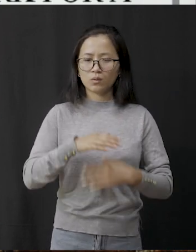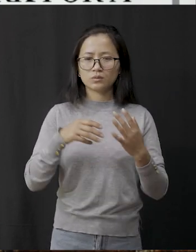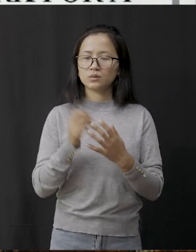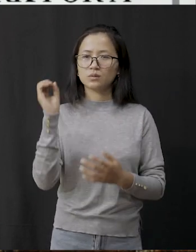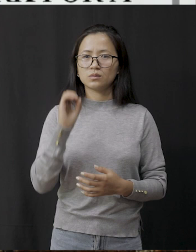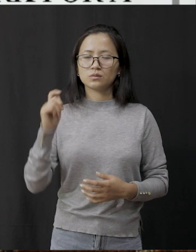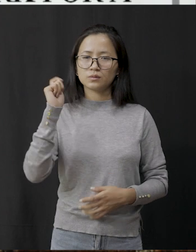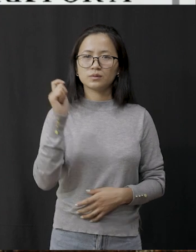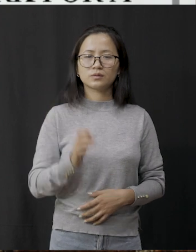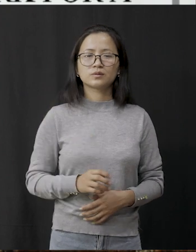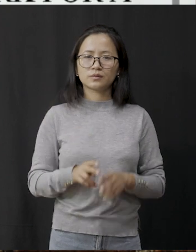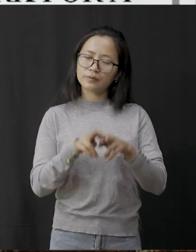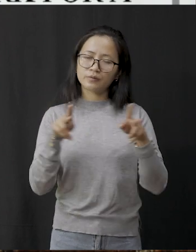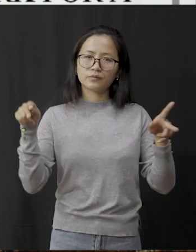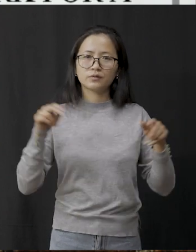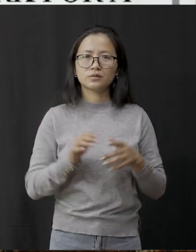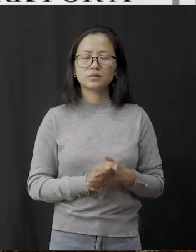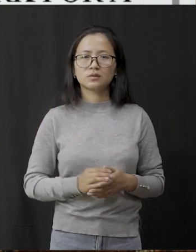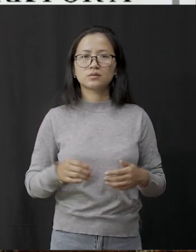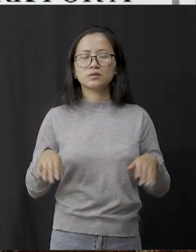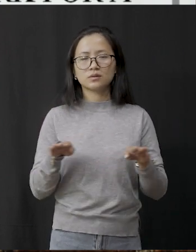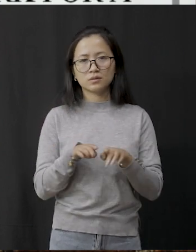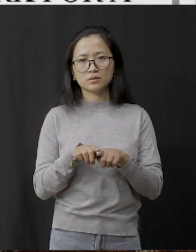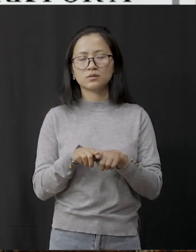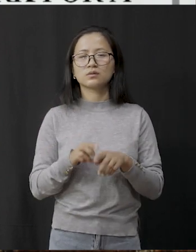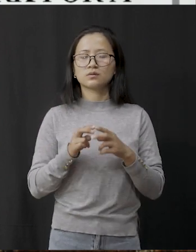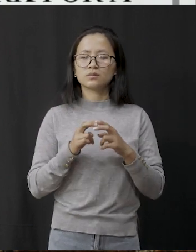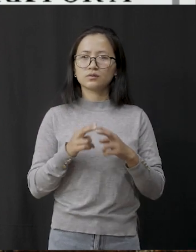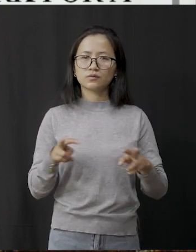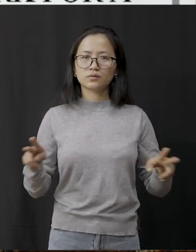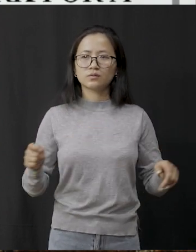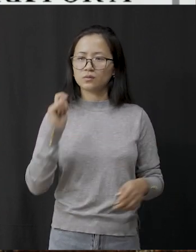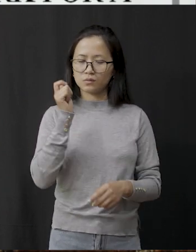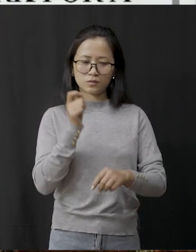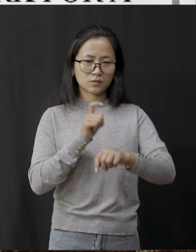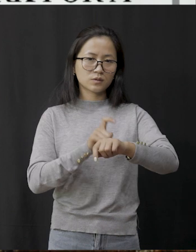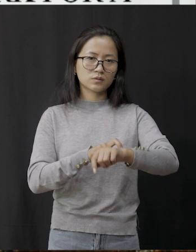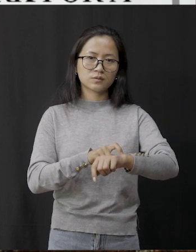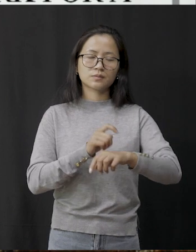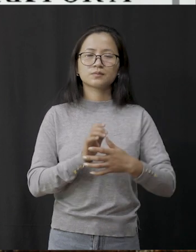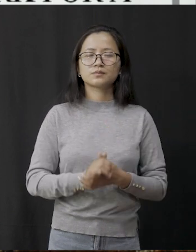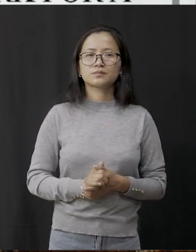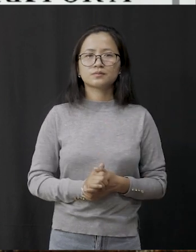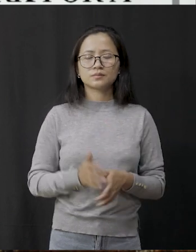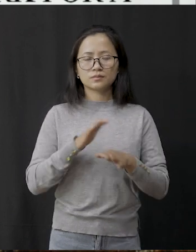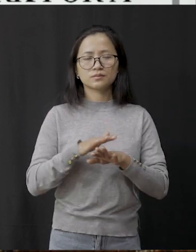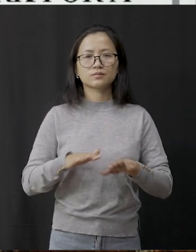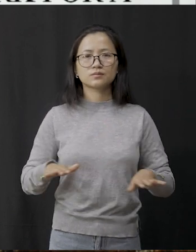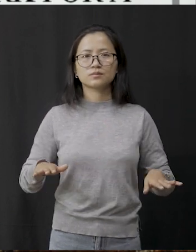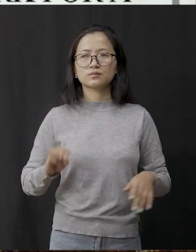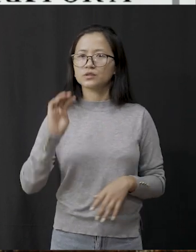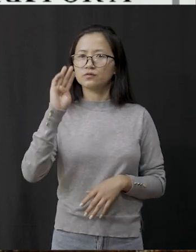occupations are different and they have different working time. Now students,